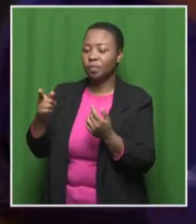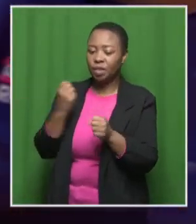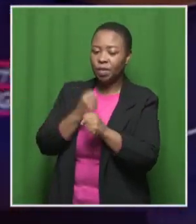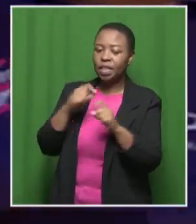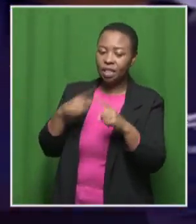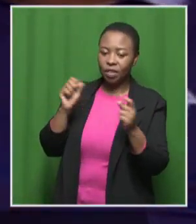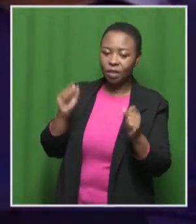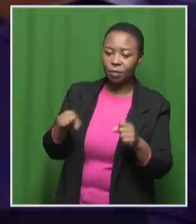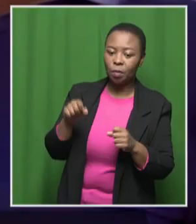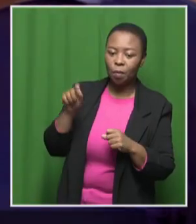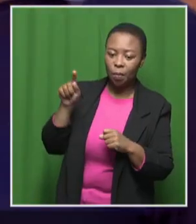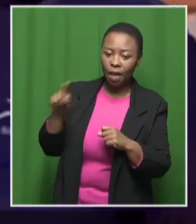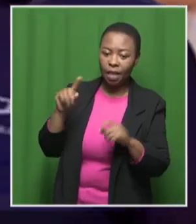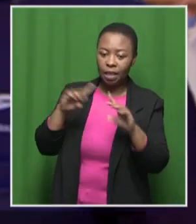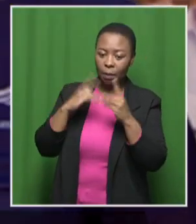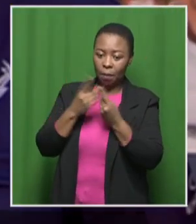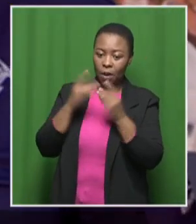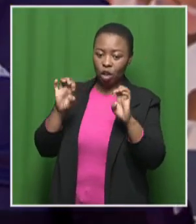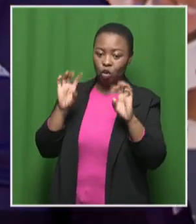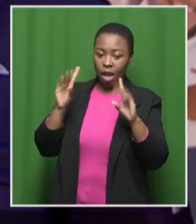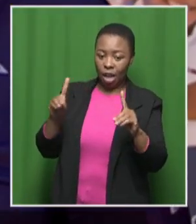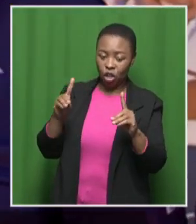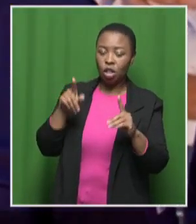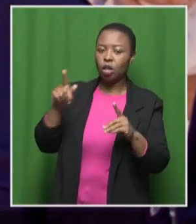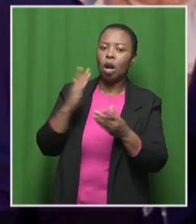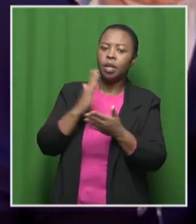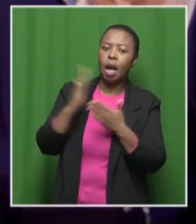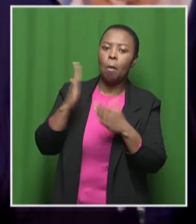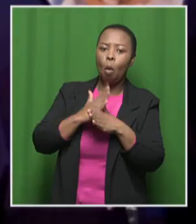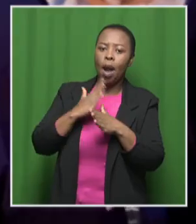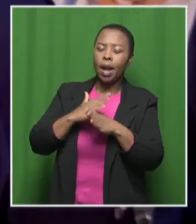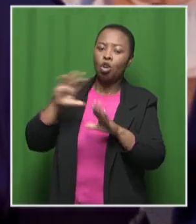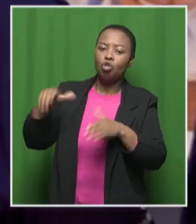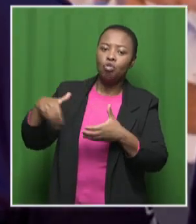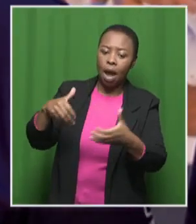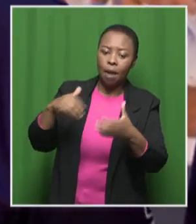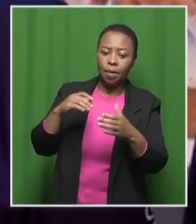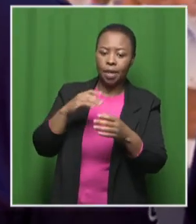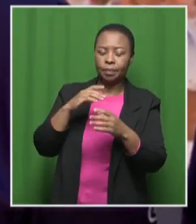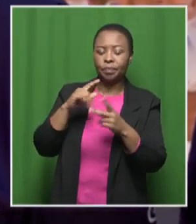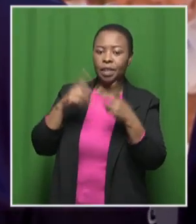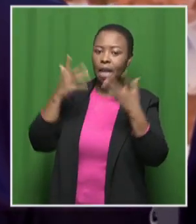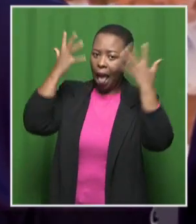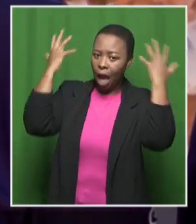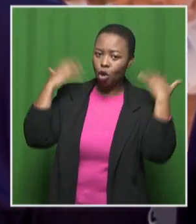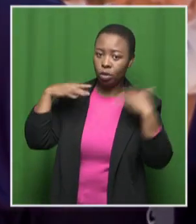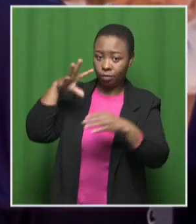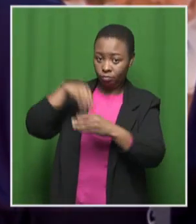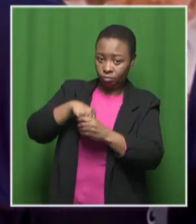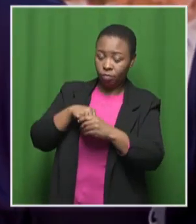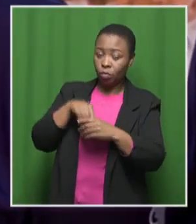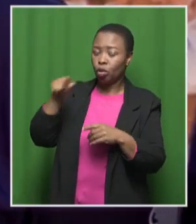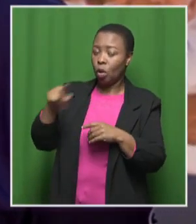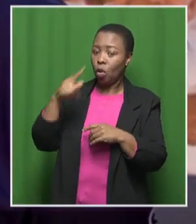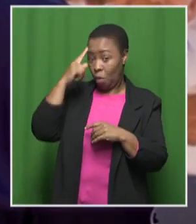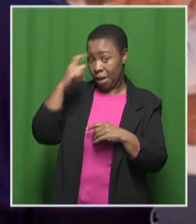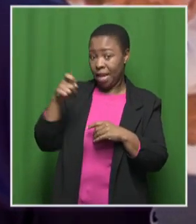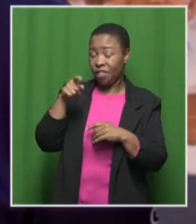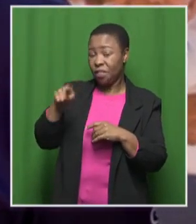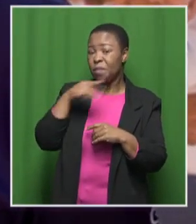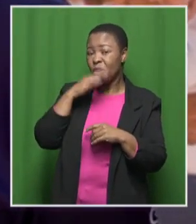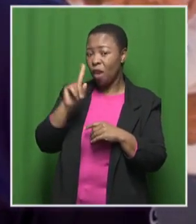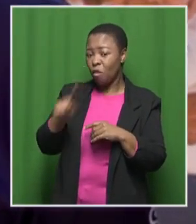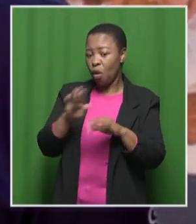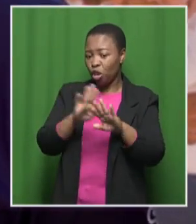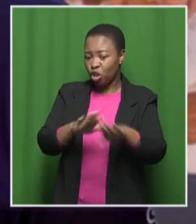a liaison officer for the Department of Education. You do some work with some rugby clubs, including the Lions. Talk to me about what you believe this means for these youngsters